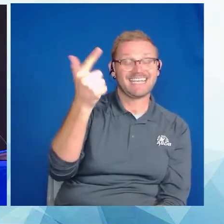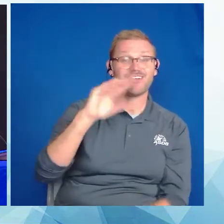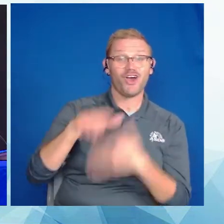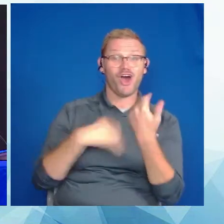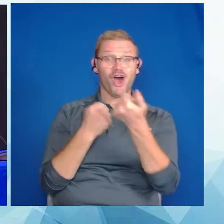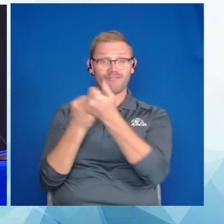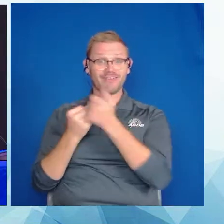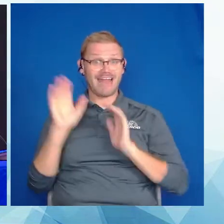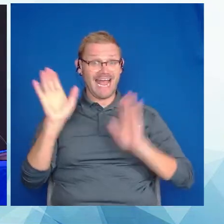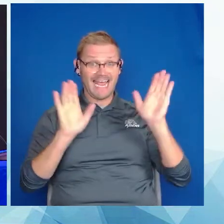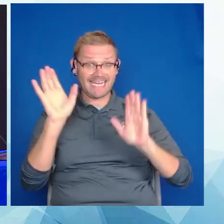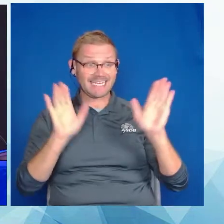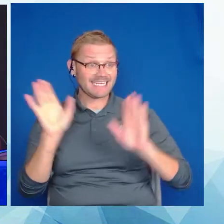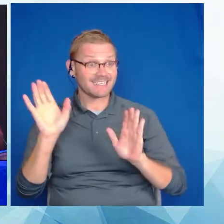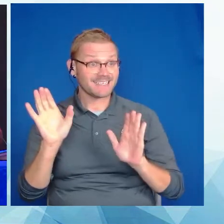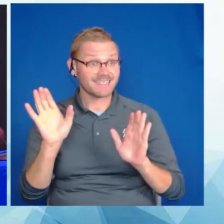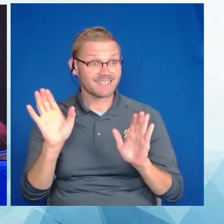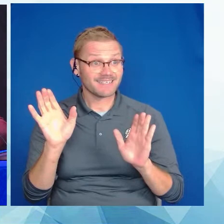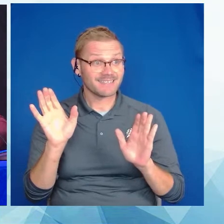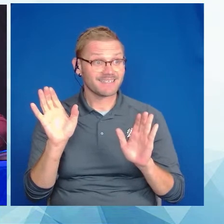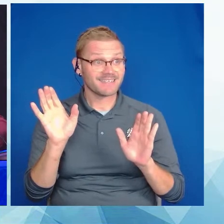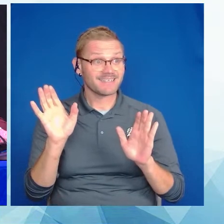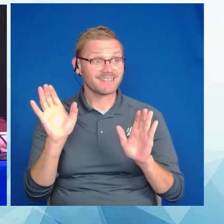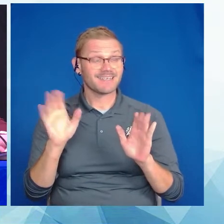aye. Aye. Aye. Aye.